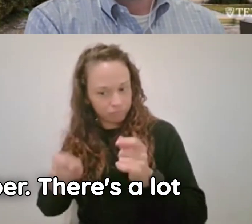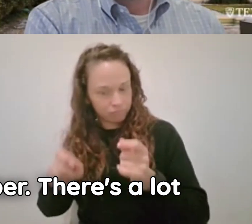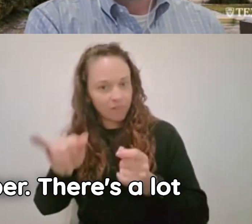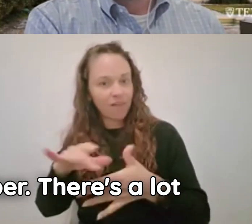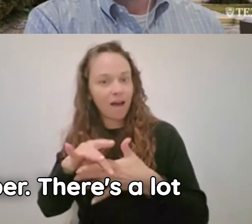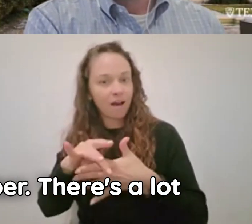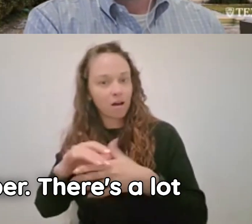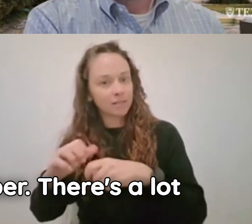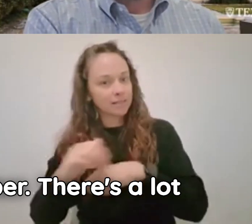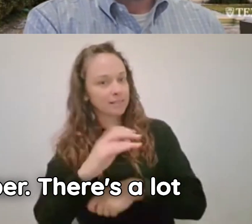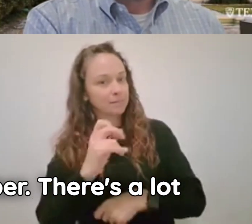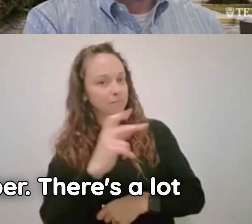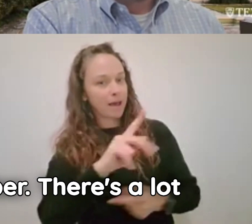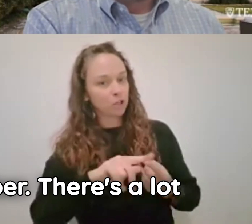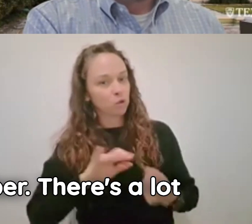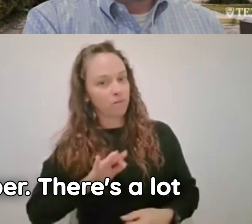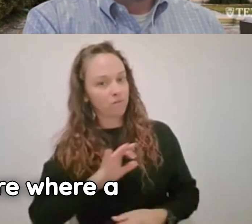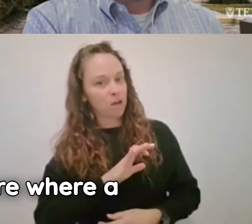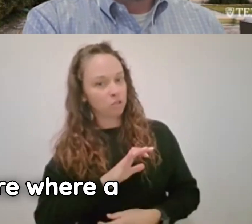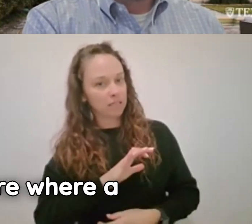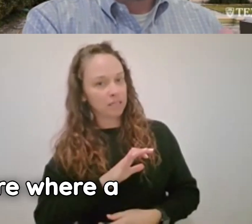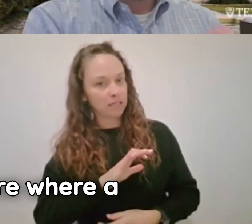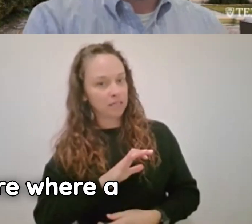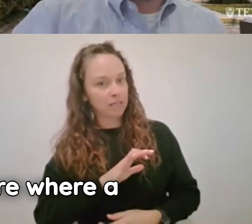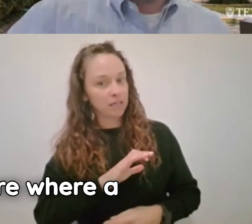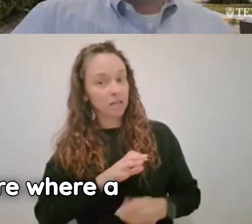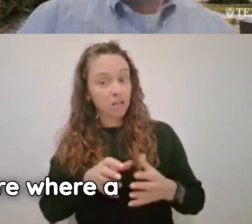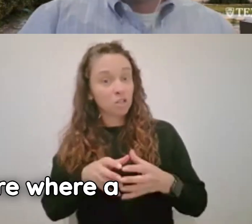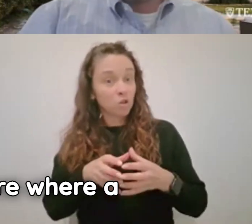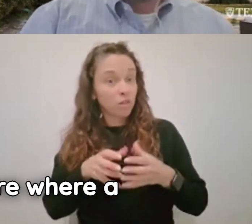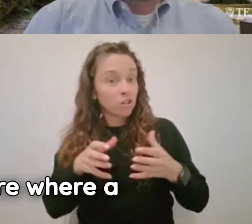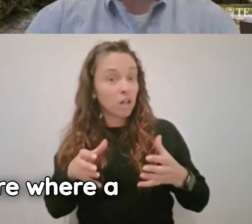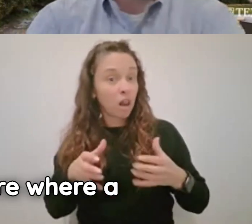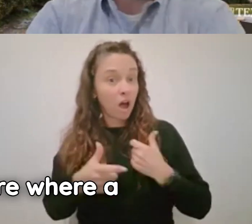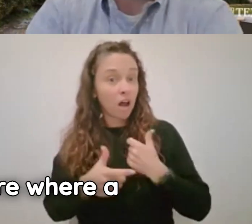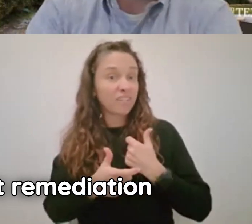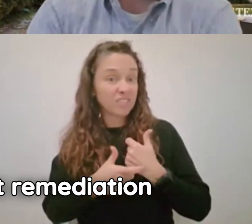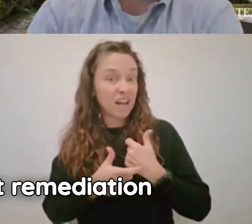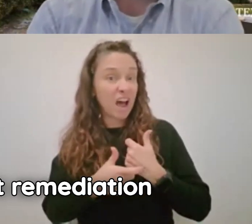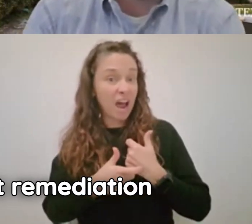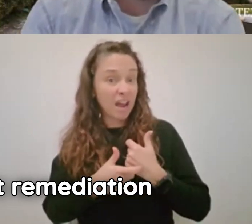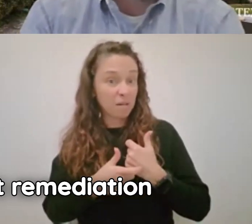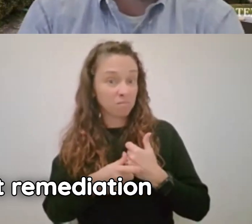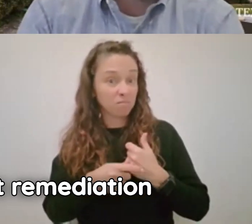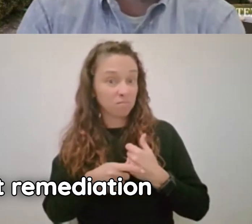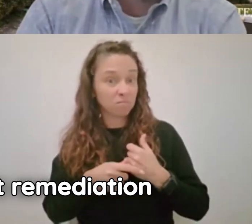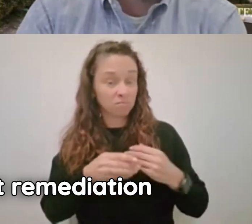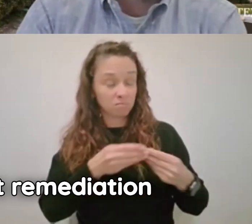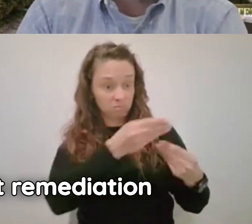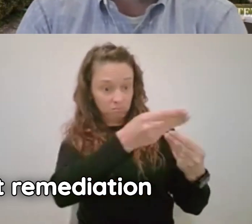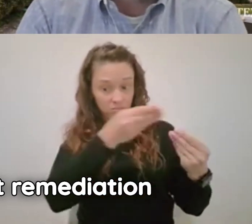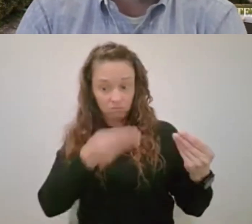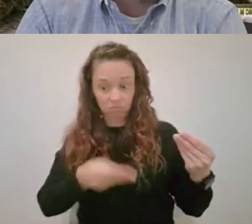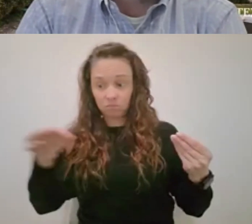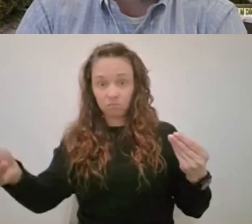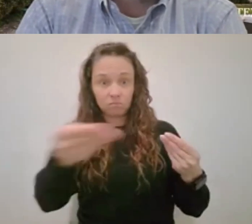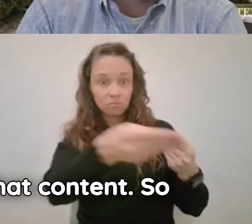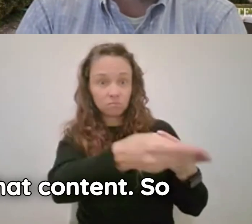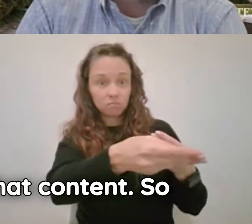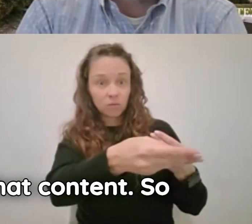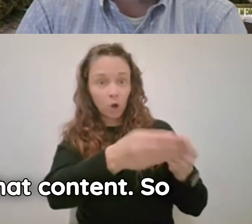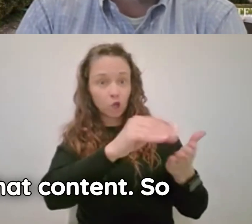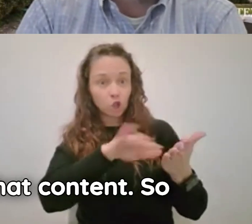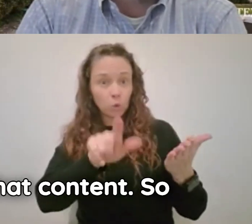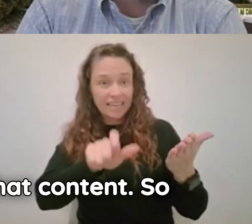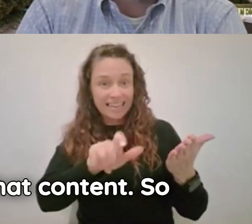send it back to the faculty member. There's a lot of time and gap there where a student who needs that remediation